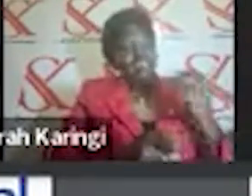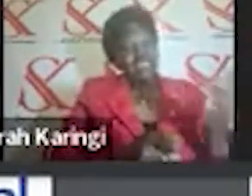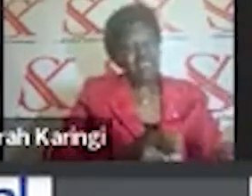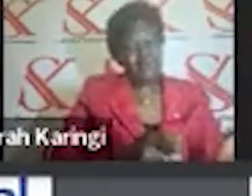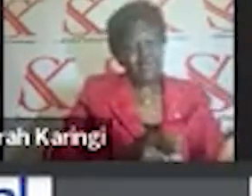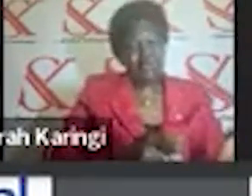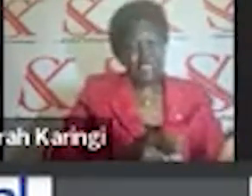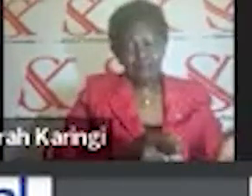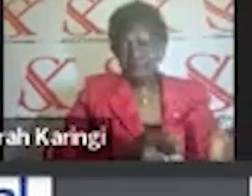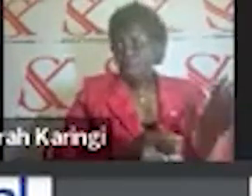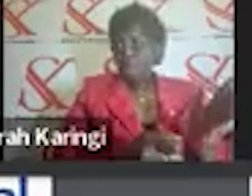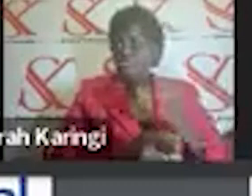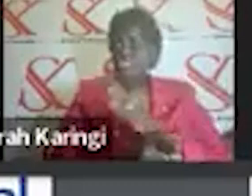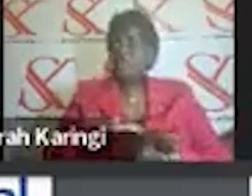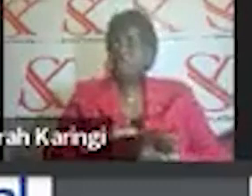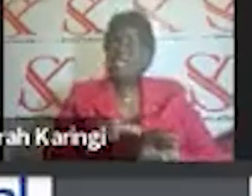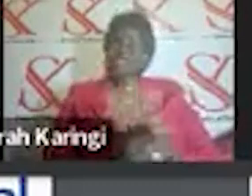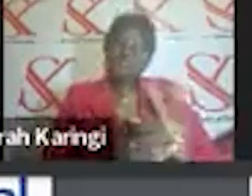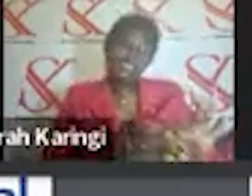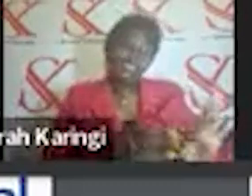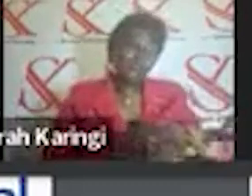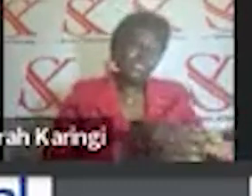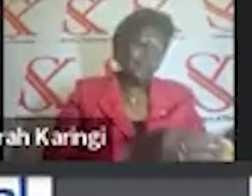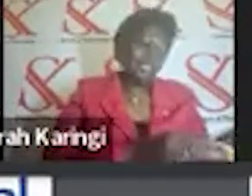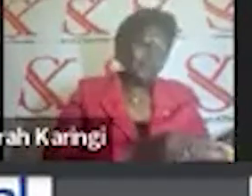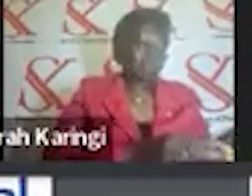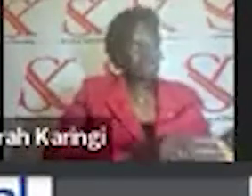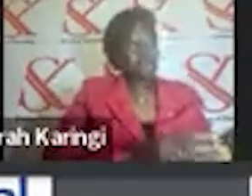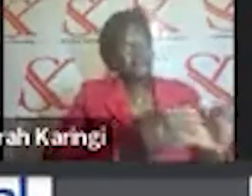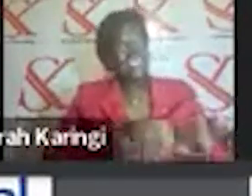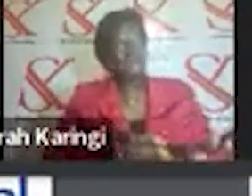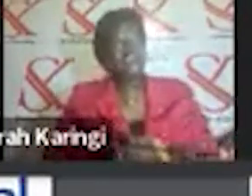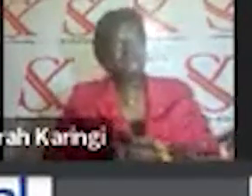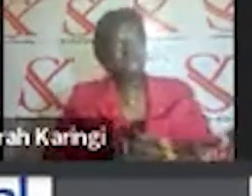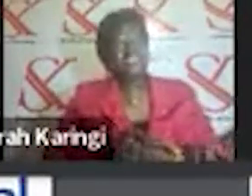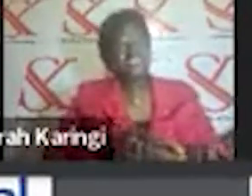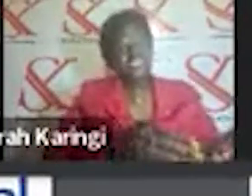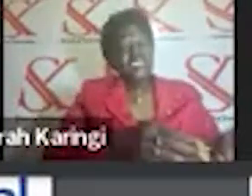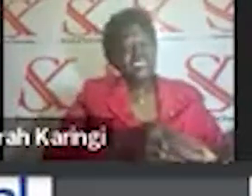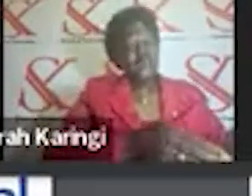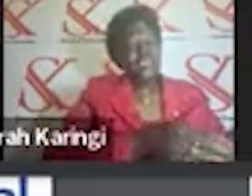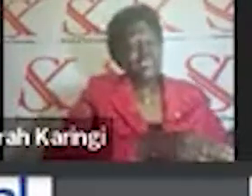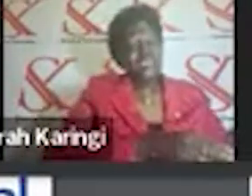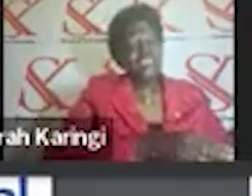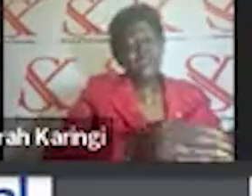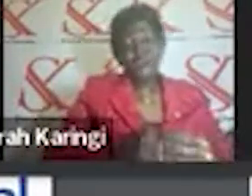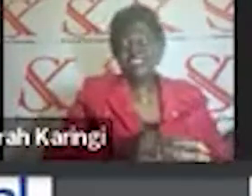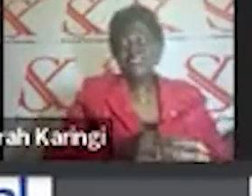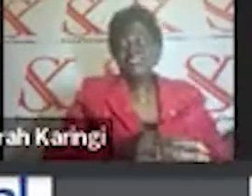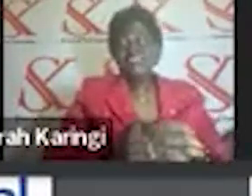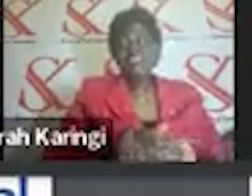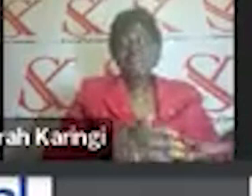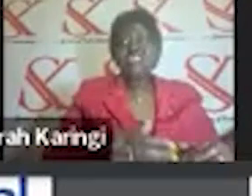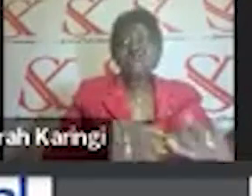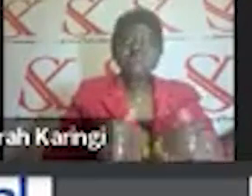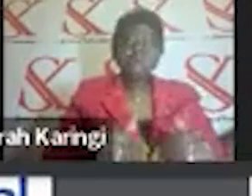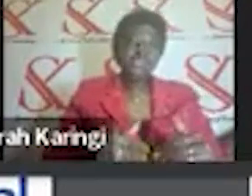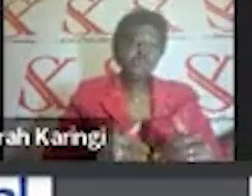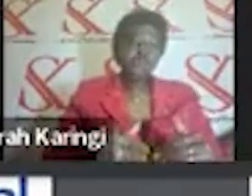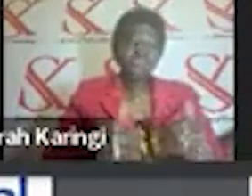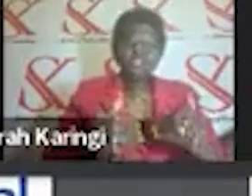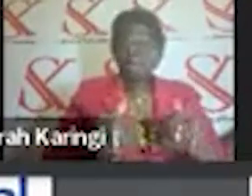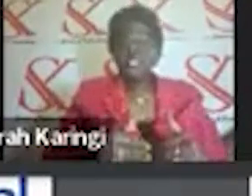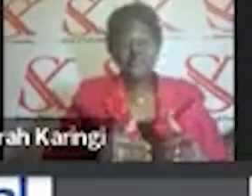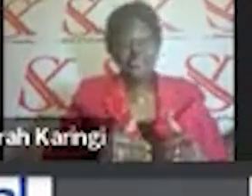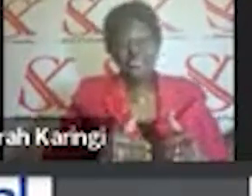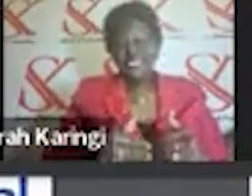but I couldn't tell them on the face. So when I came back, I sent them an email and told them, please check your ratings online. Then after that, you come back